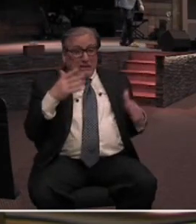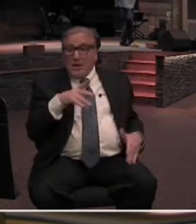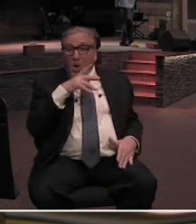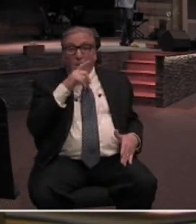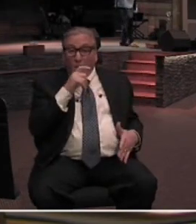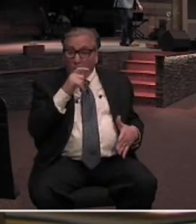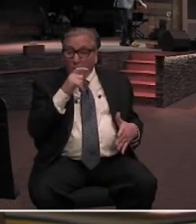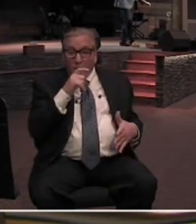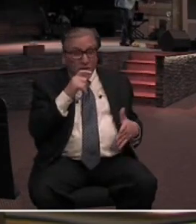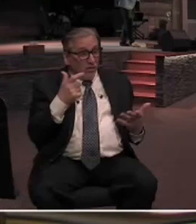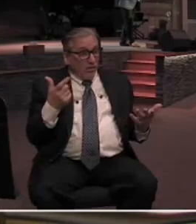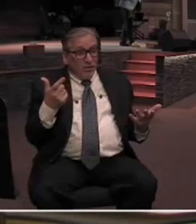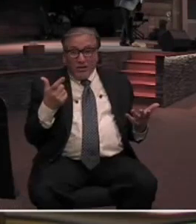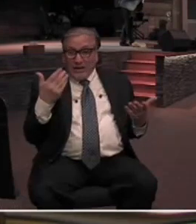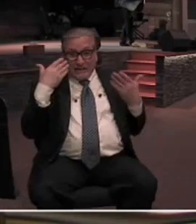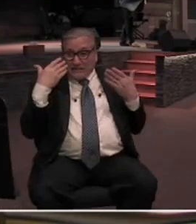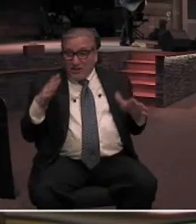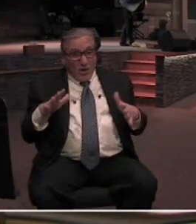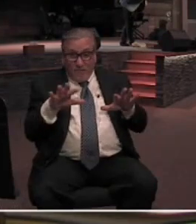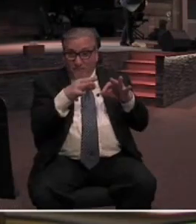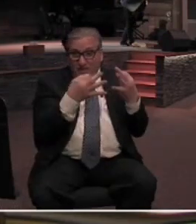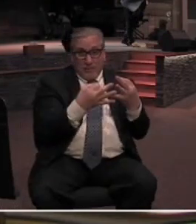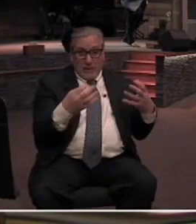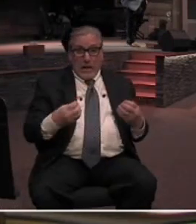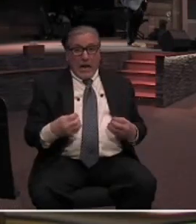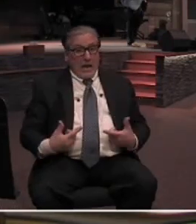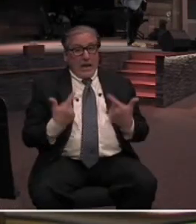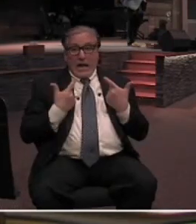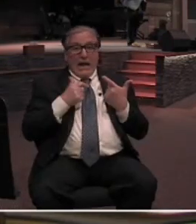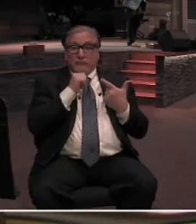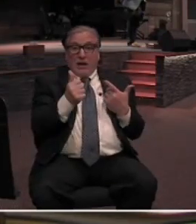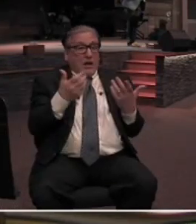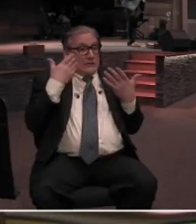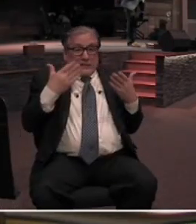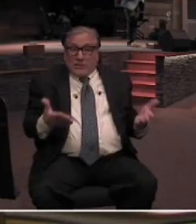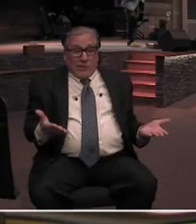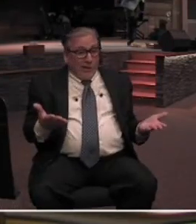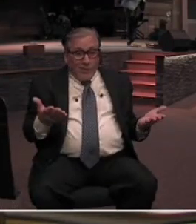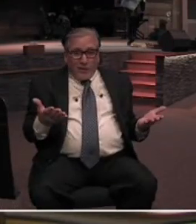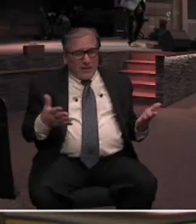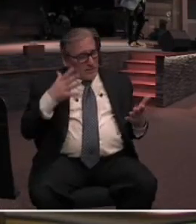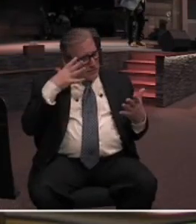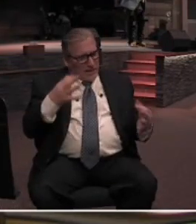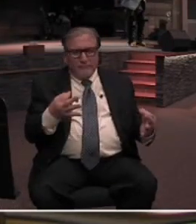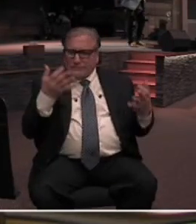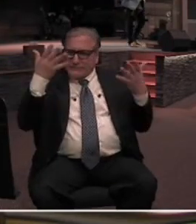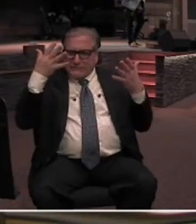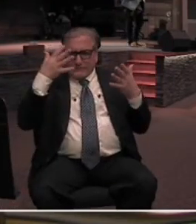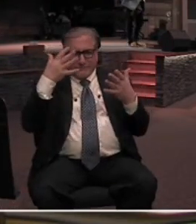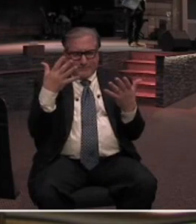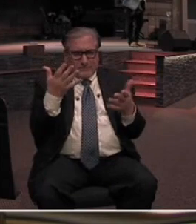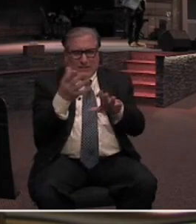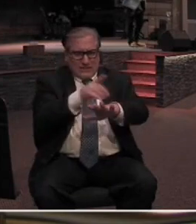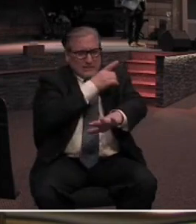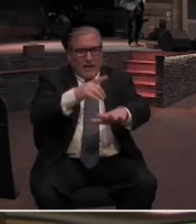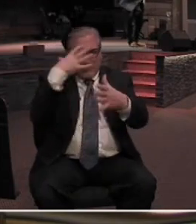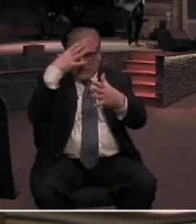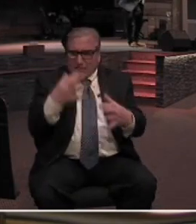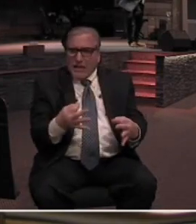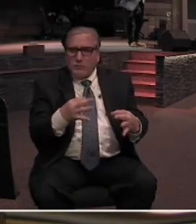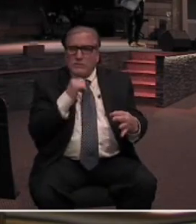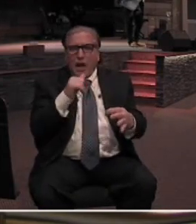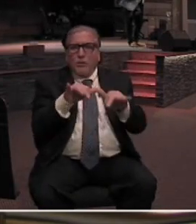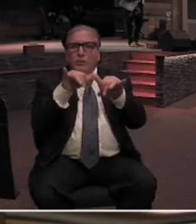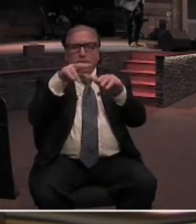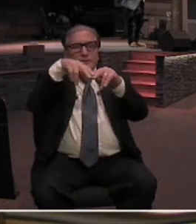were, didn't know if his family was still alive. David had just made up his mind he was not going to sit